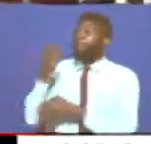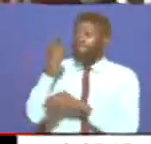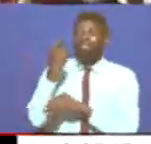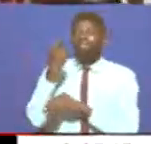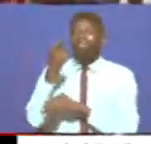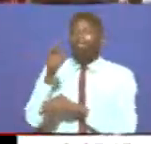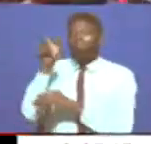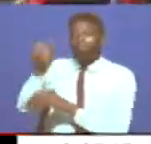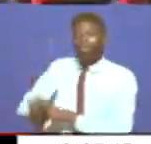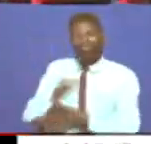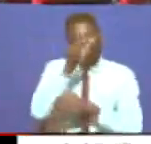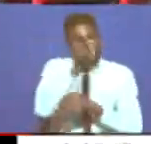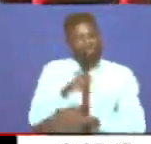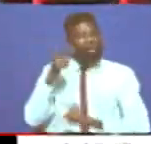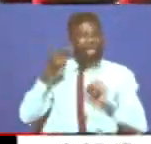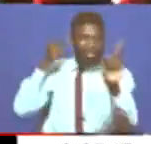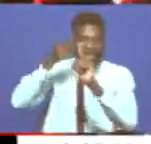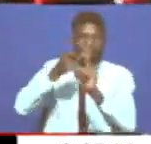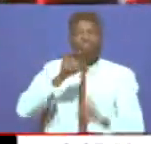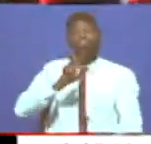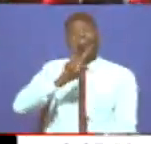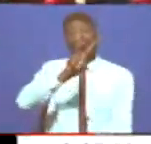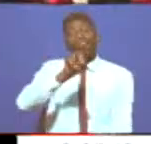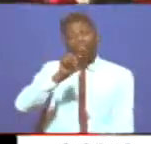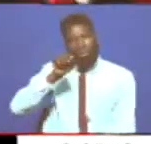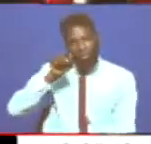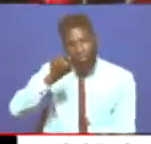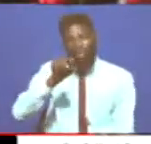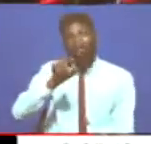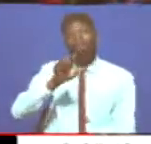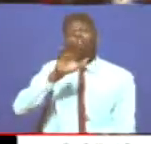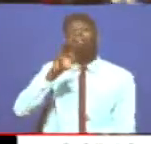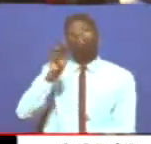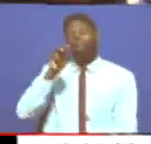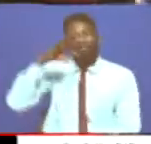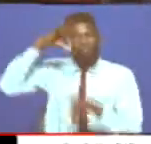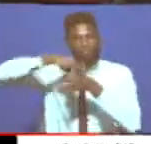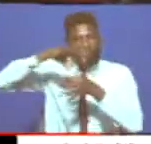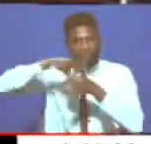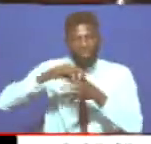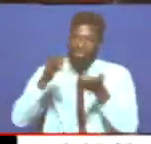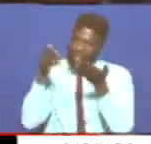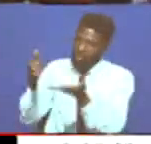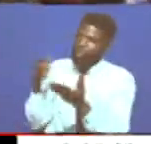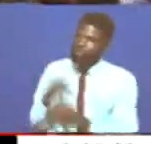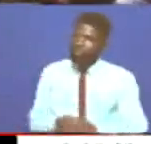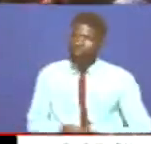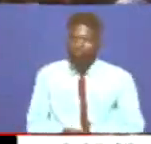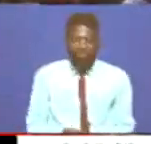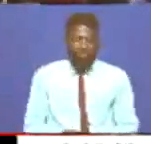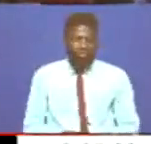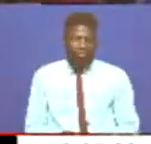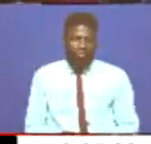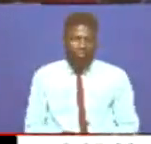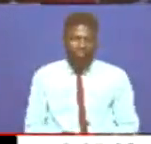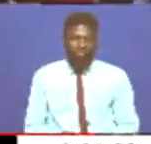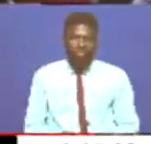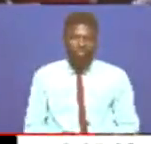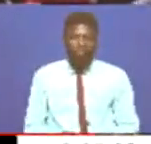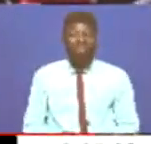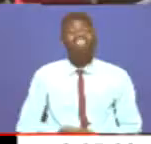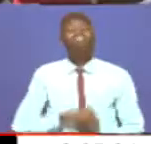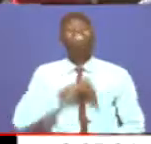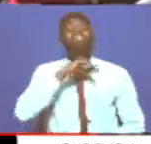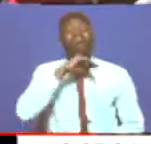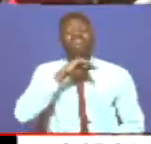2.5 million votes at stake. Bungoma! Bungoma! Bungoma! Raila kicked off